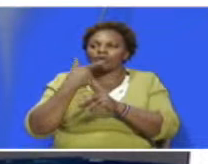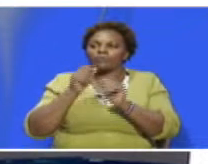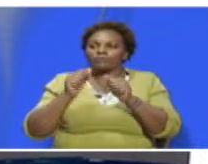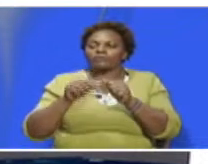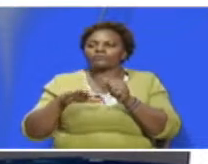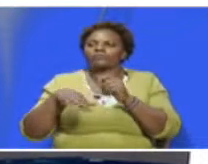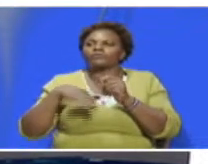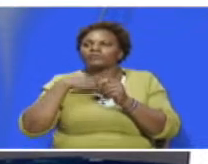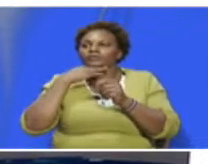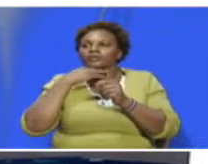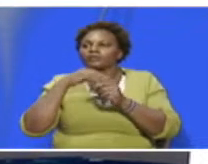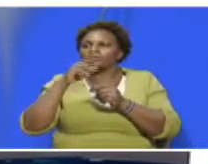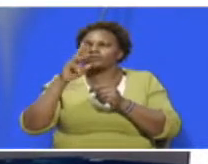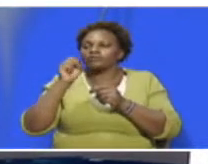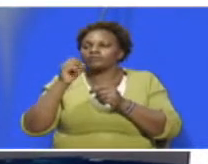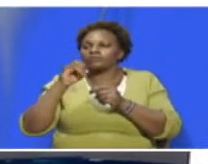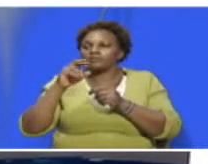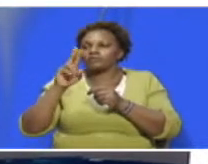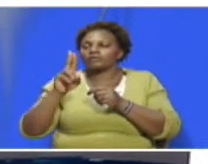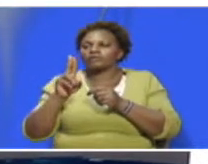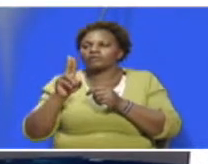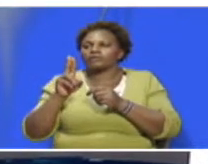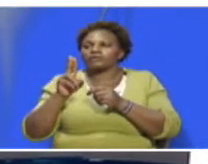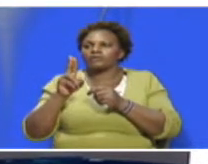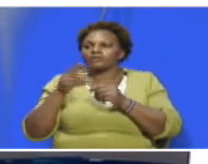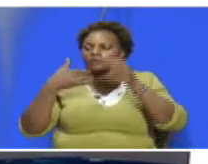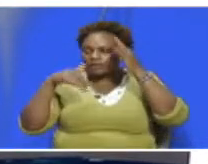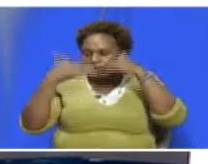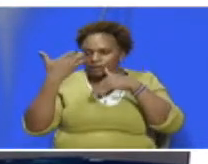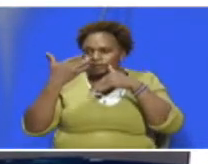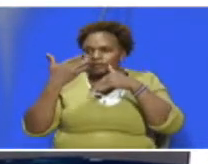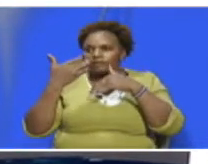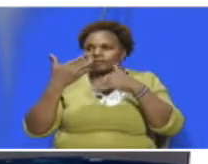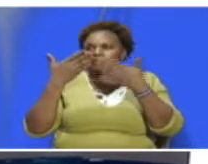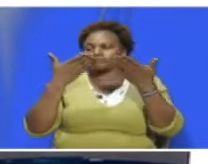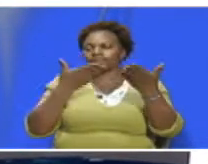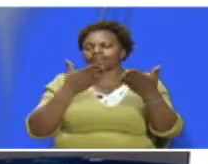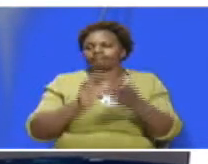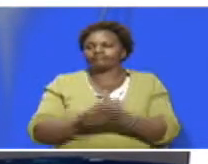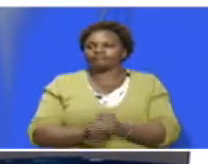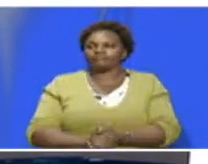killed a USIU University Don. We have this and more lined up for you. Just stay with us.